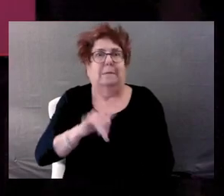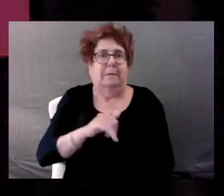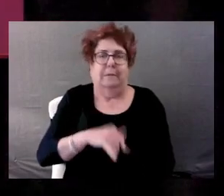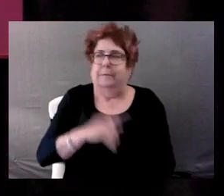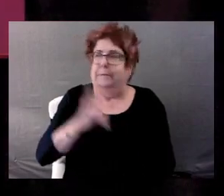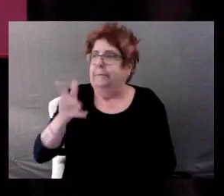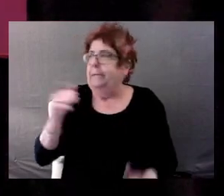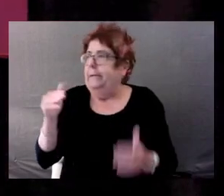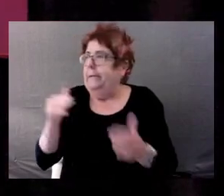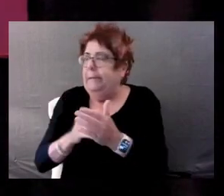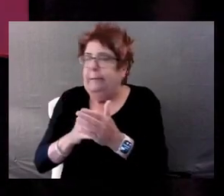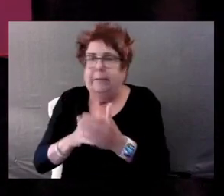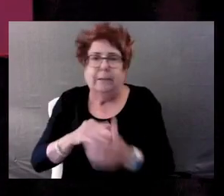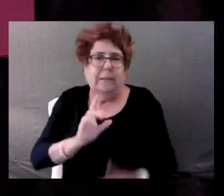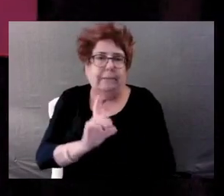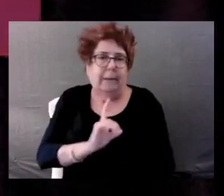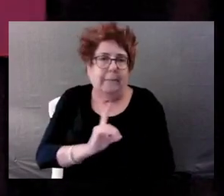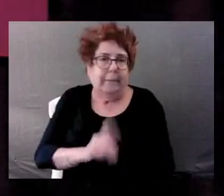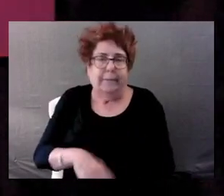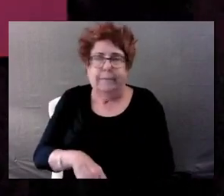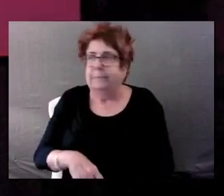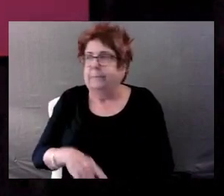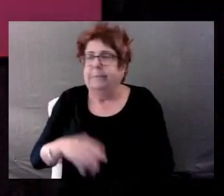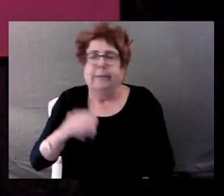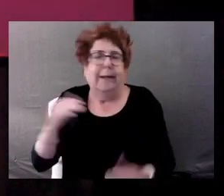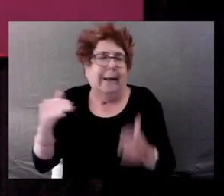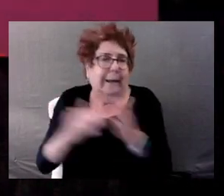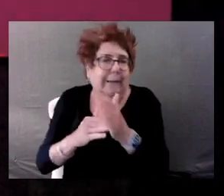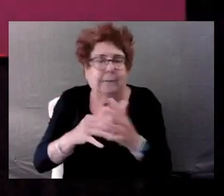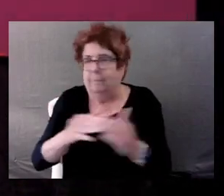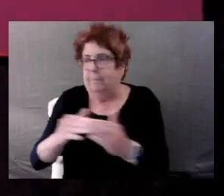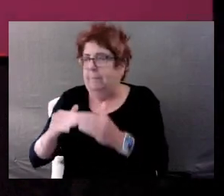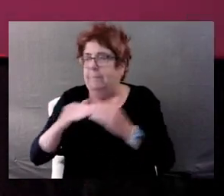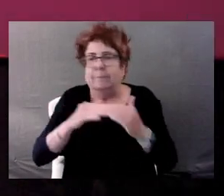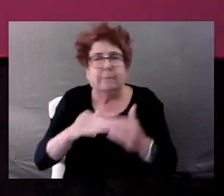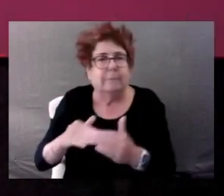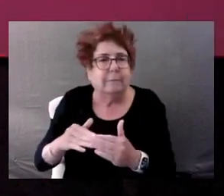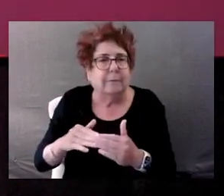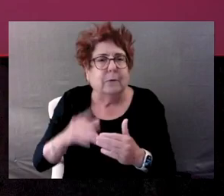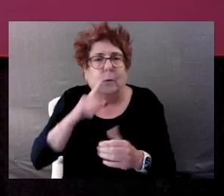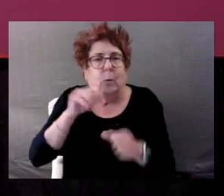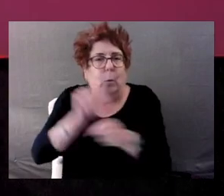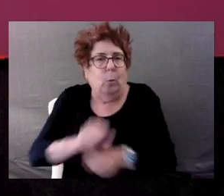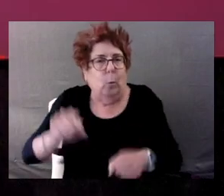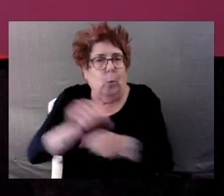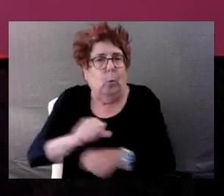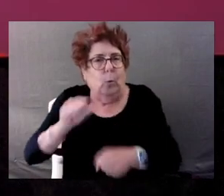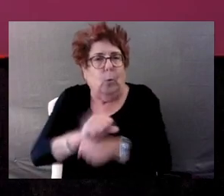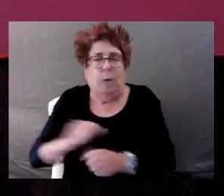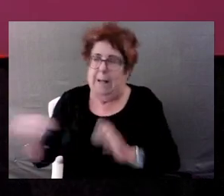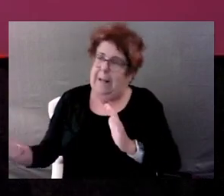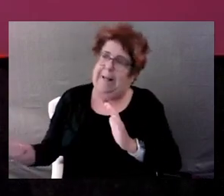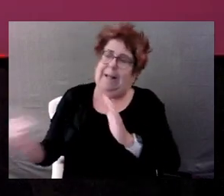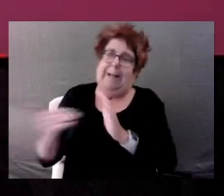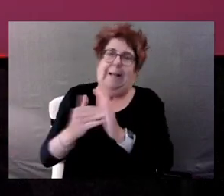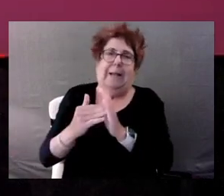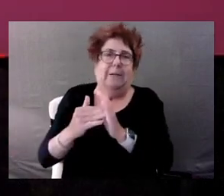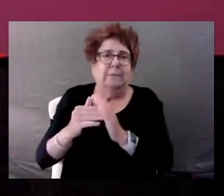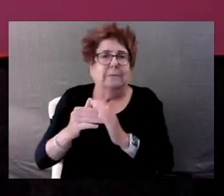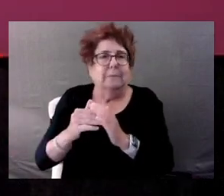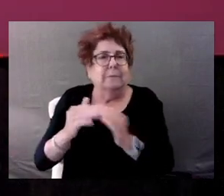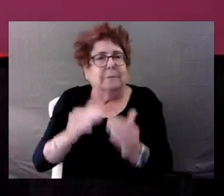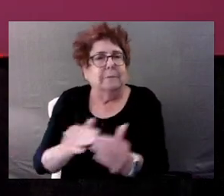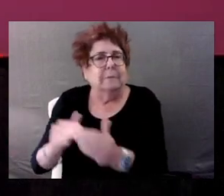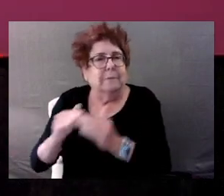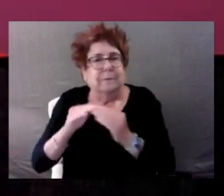anti-democratic and are really working against democracy. If there was any time we needed some light, it is in